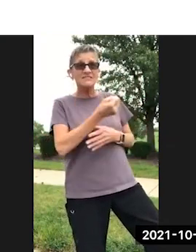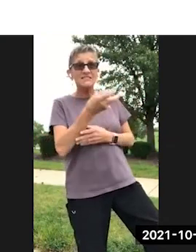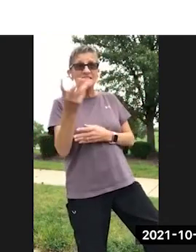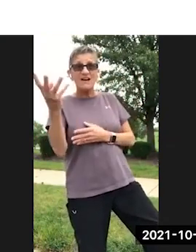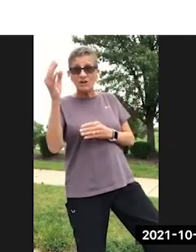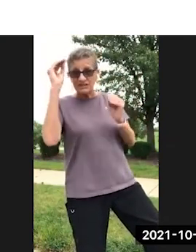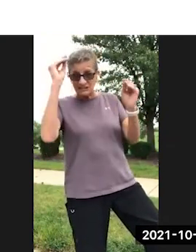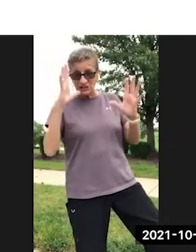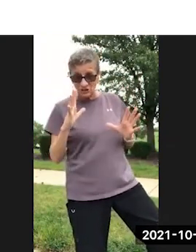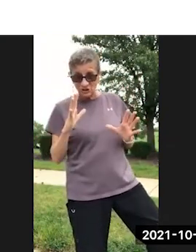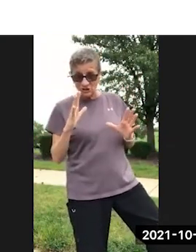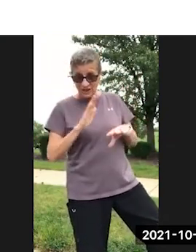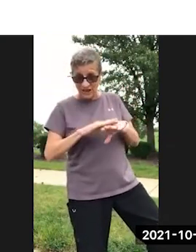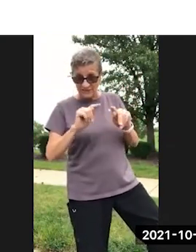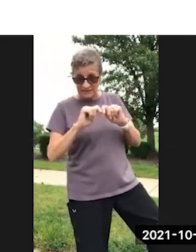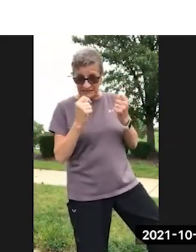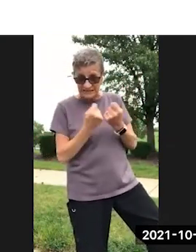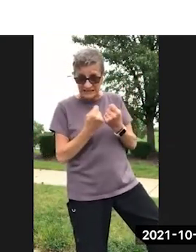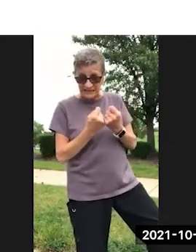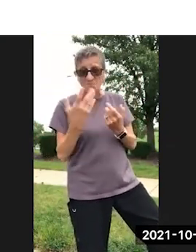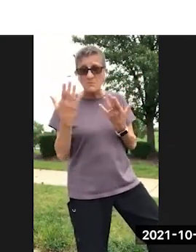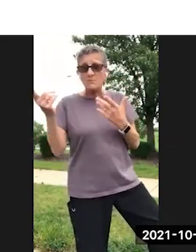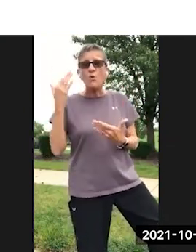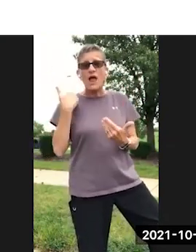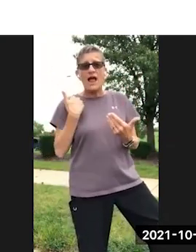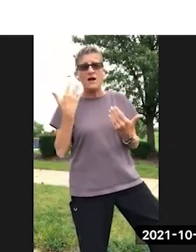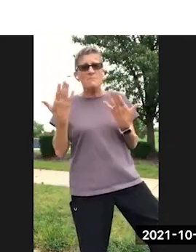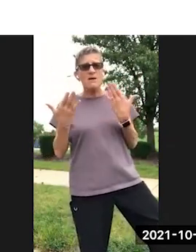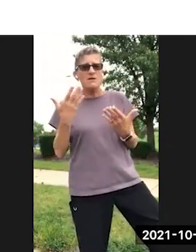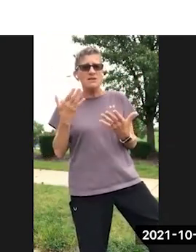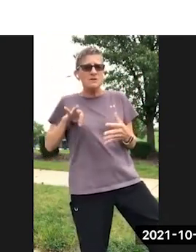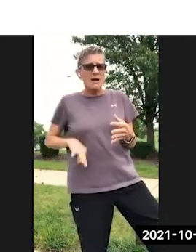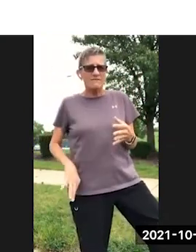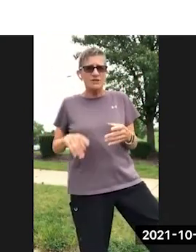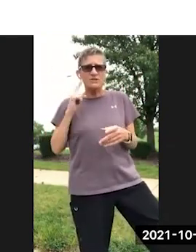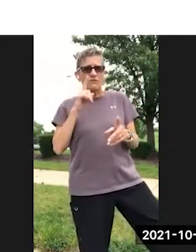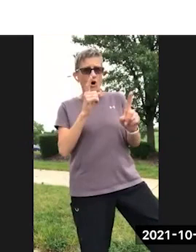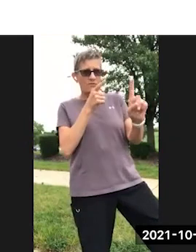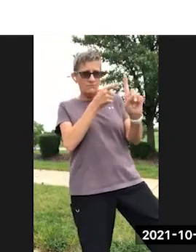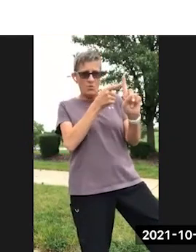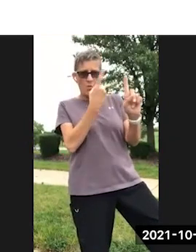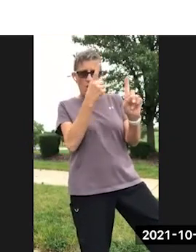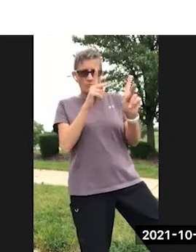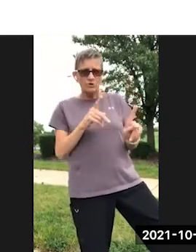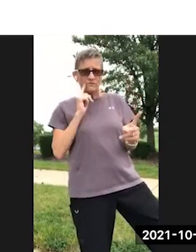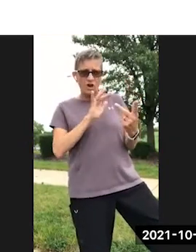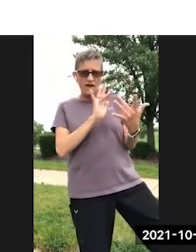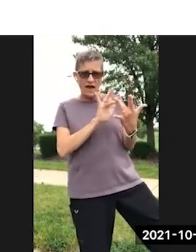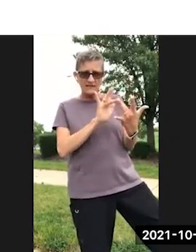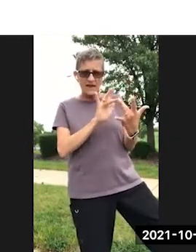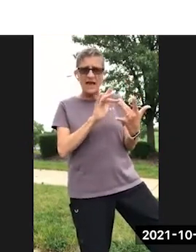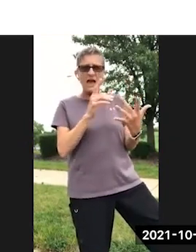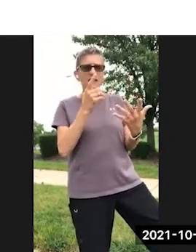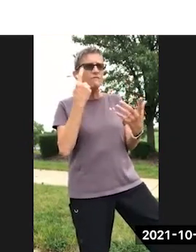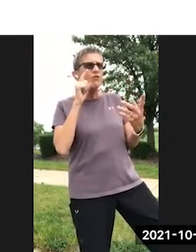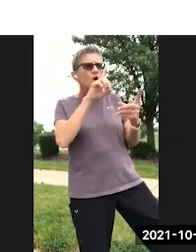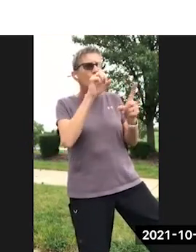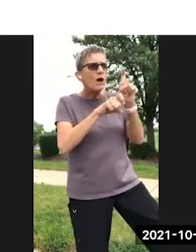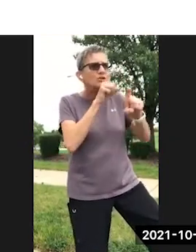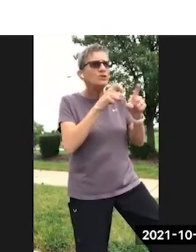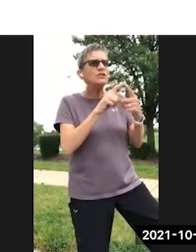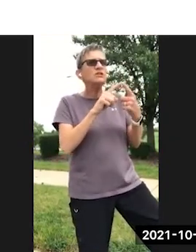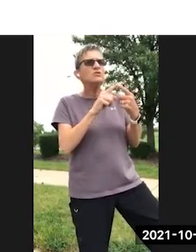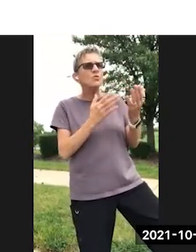find it useful to have a designated point person of contact to turn to for questions and recommendations